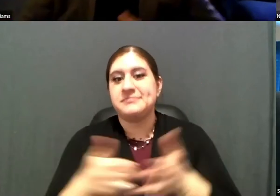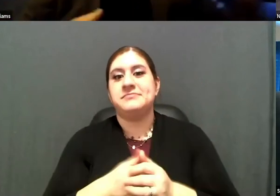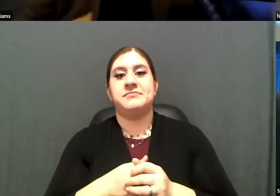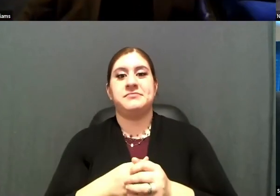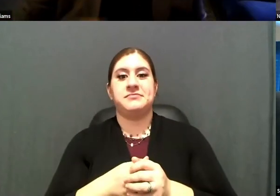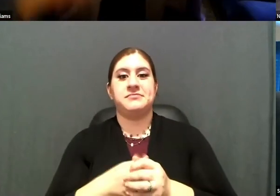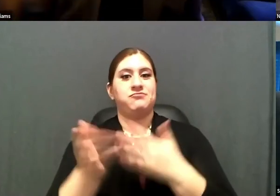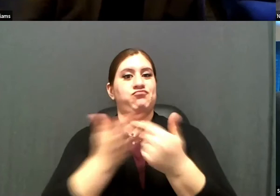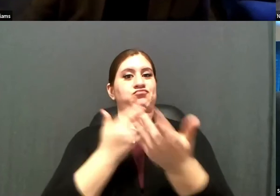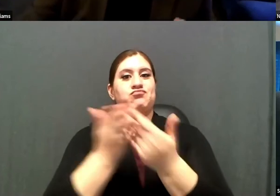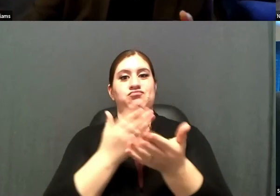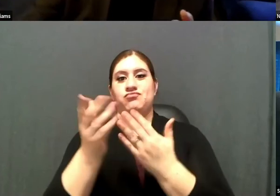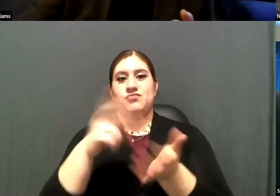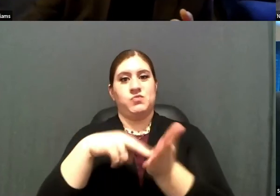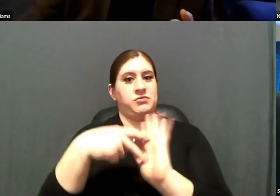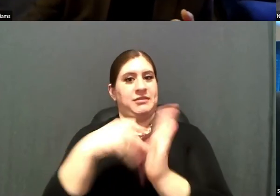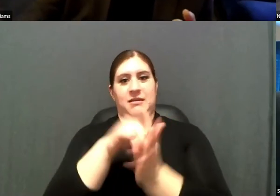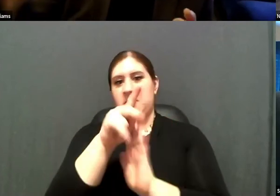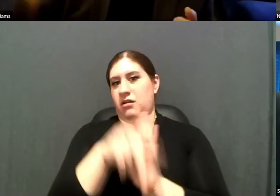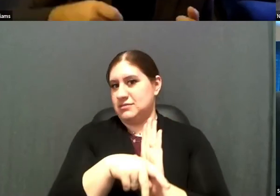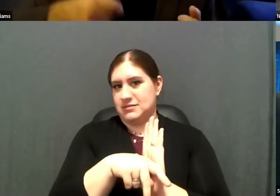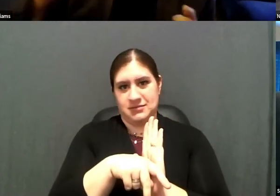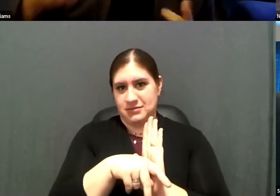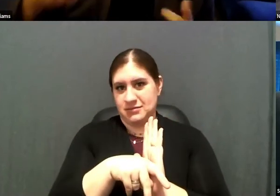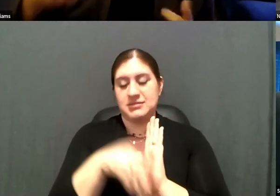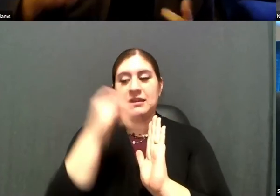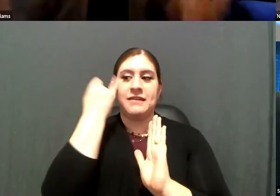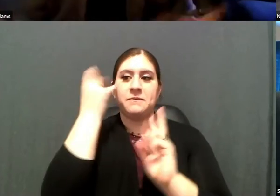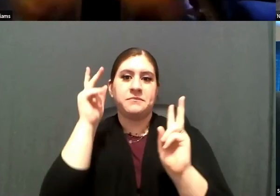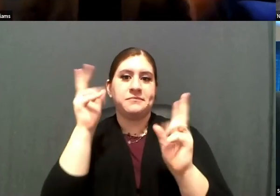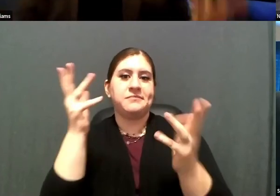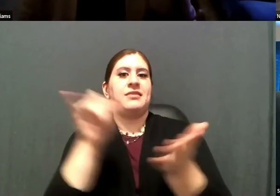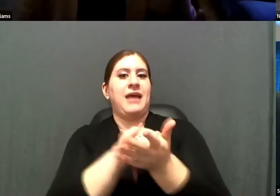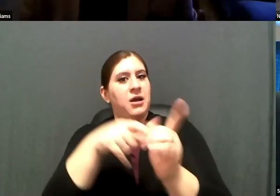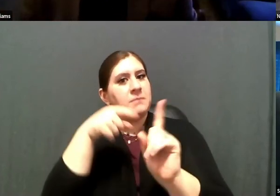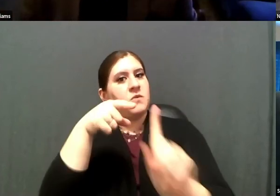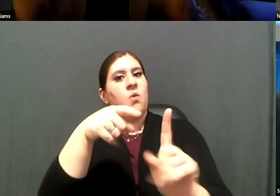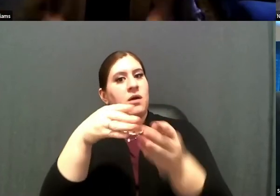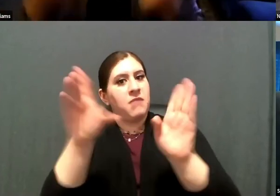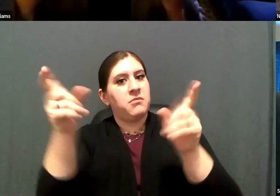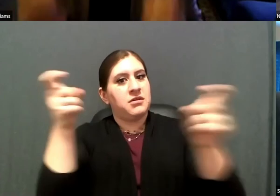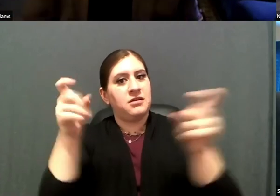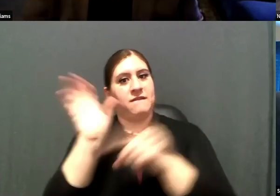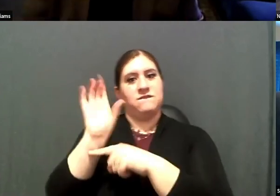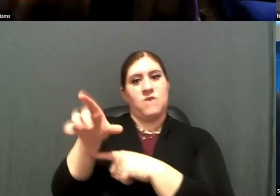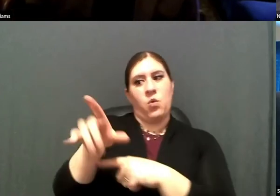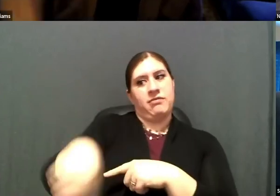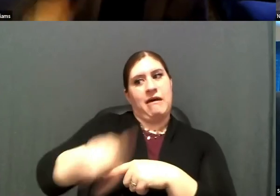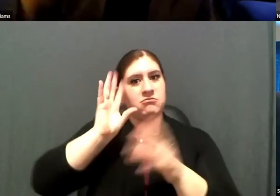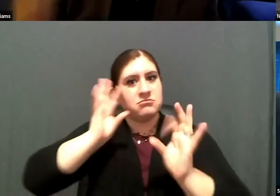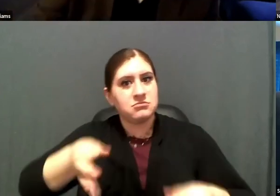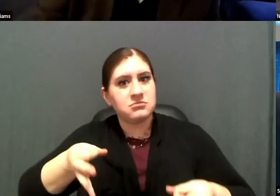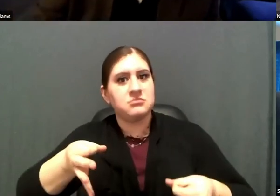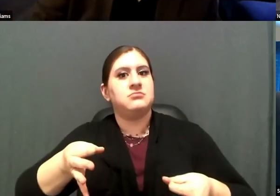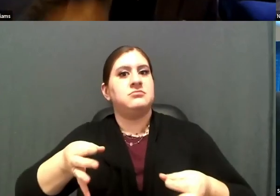And regardless of what that policy is, but that's the purpose of public administration, to make those decisions, to